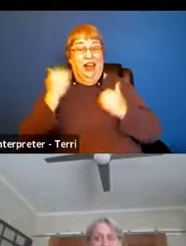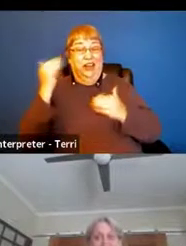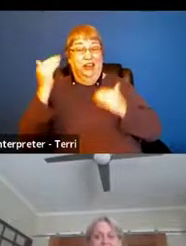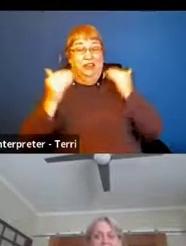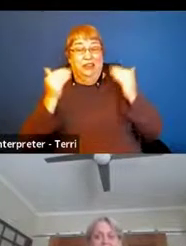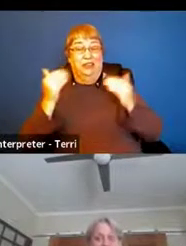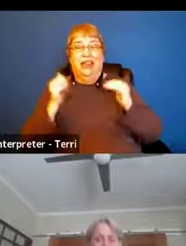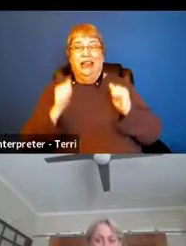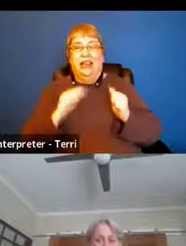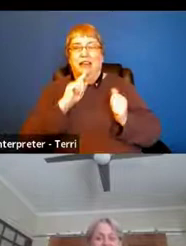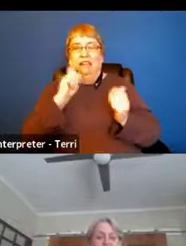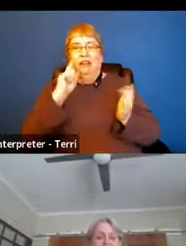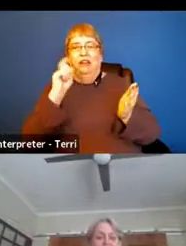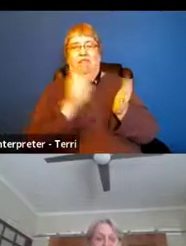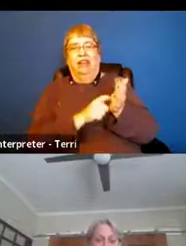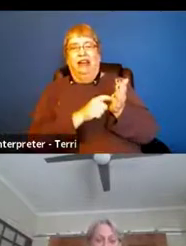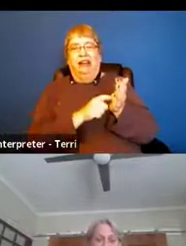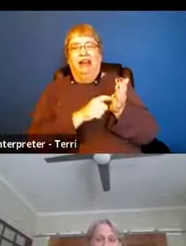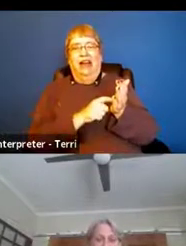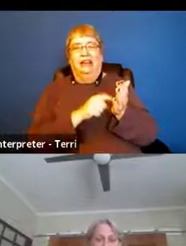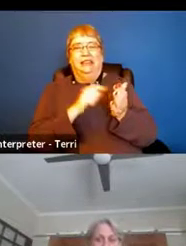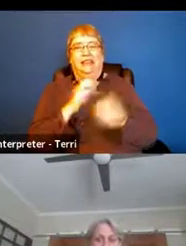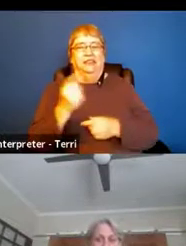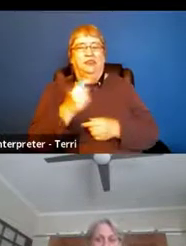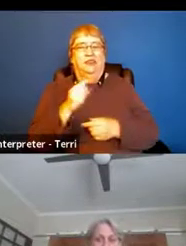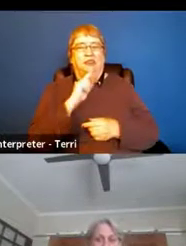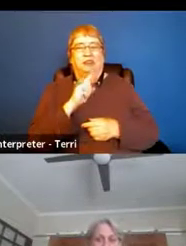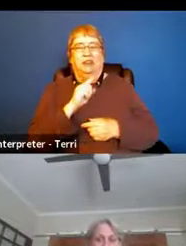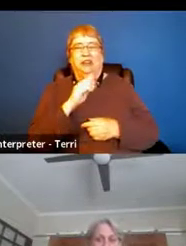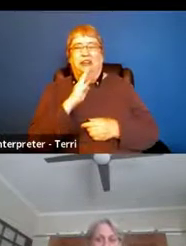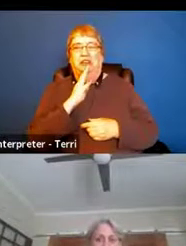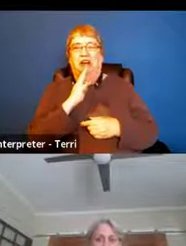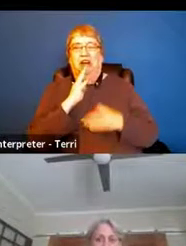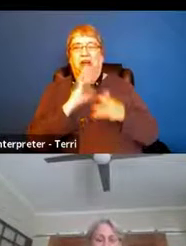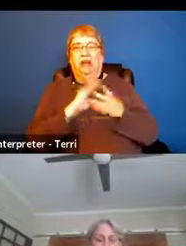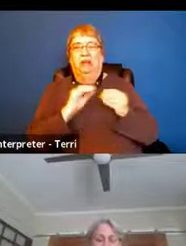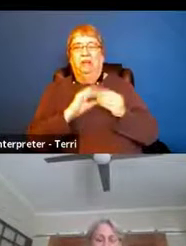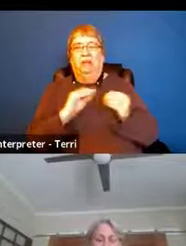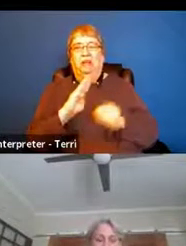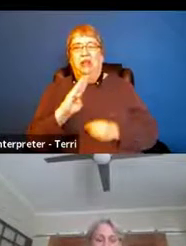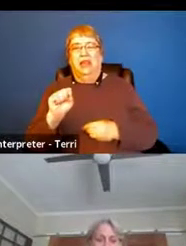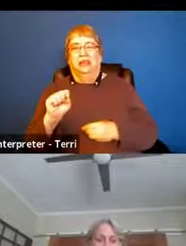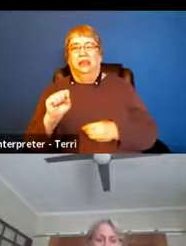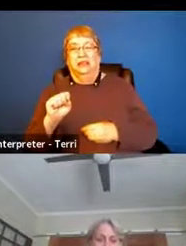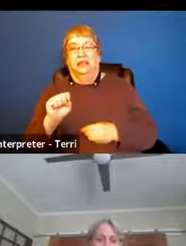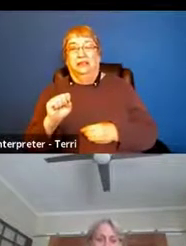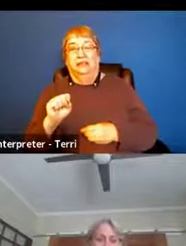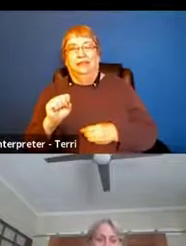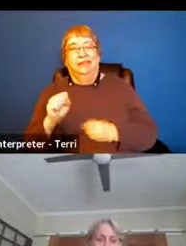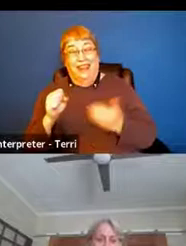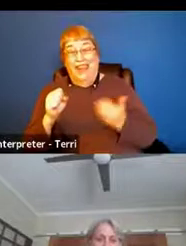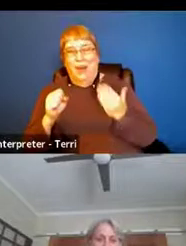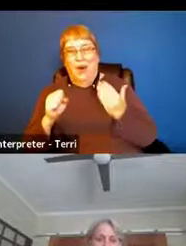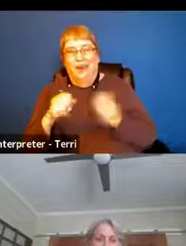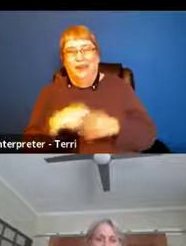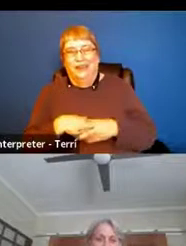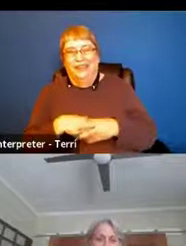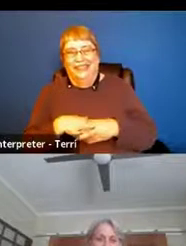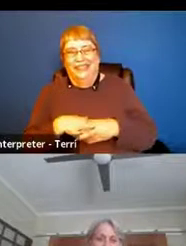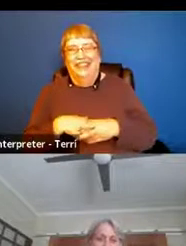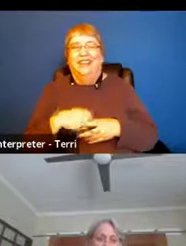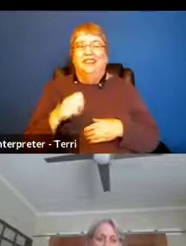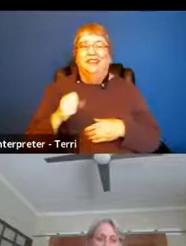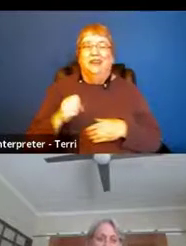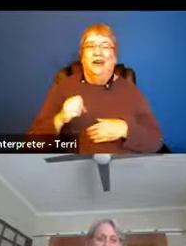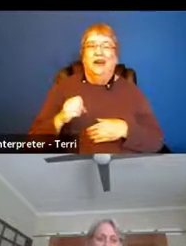authentic and if we aren't telling it to them straight. And so that's a really important piece of our role. And, you know, relatedly here, Lindsey